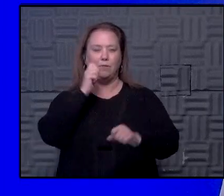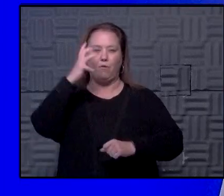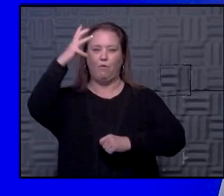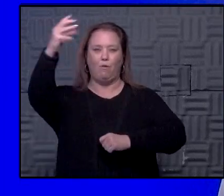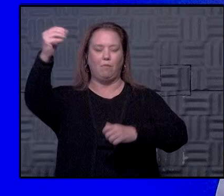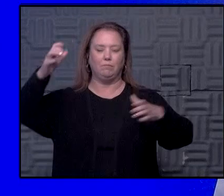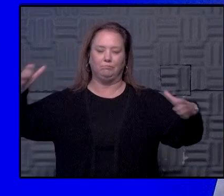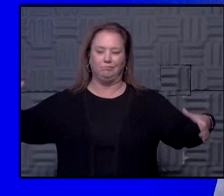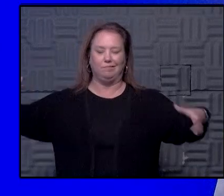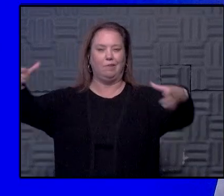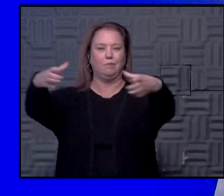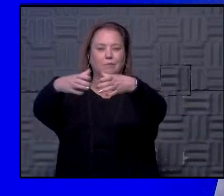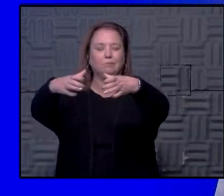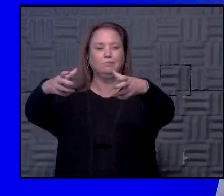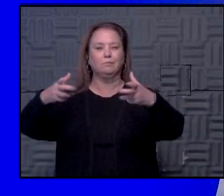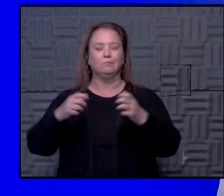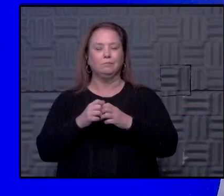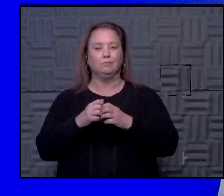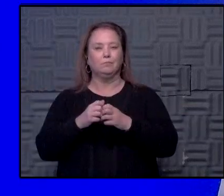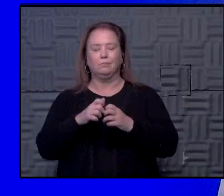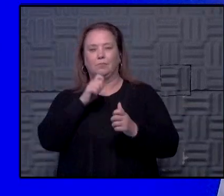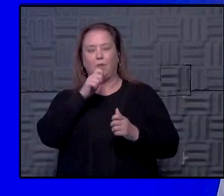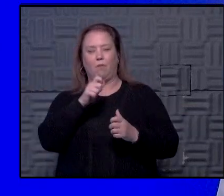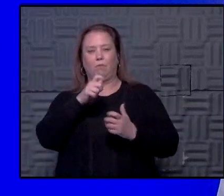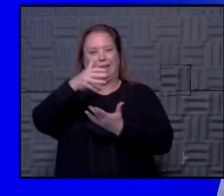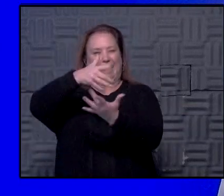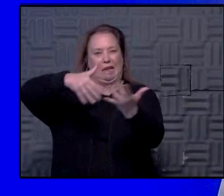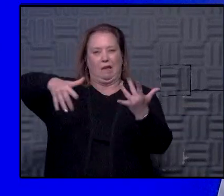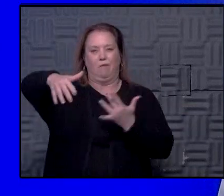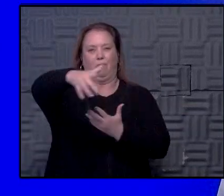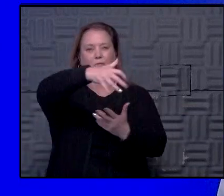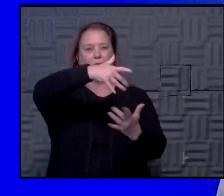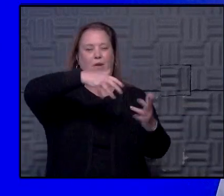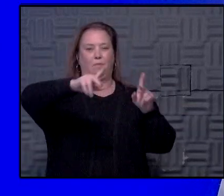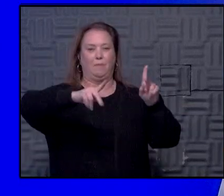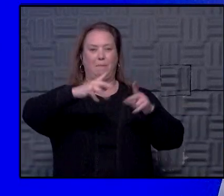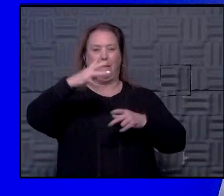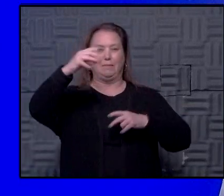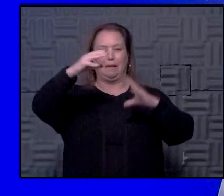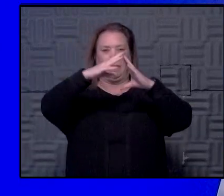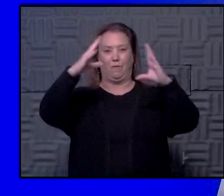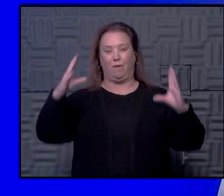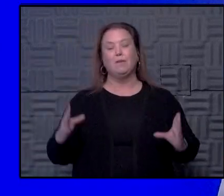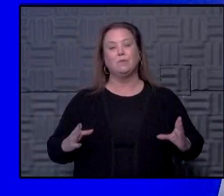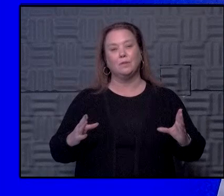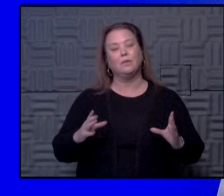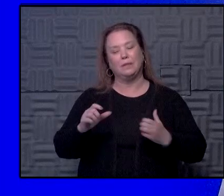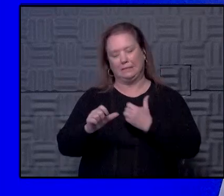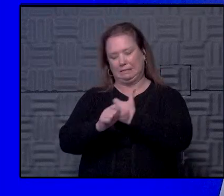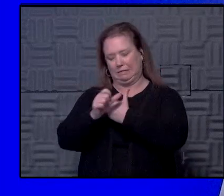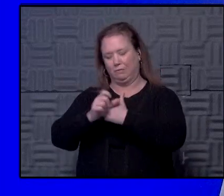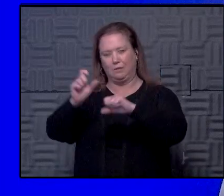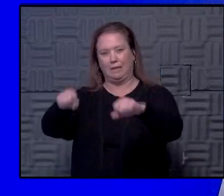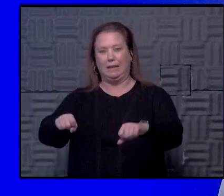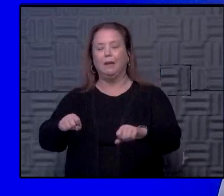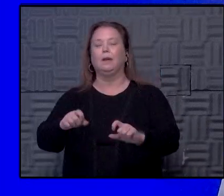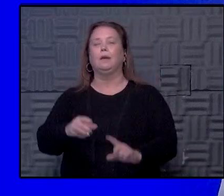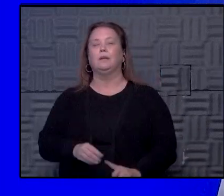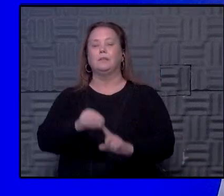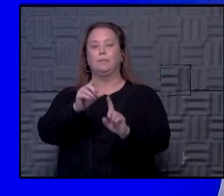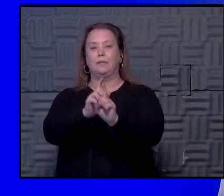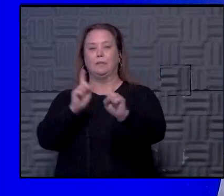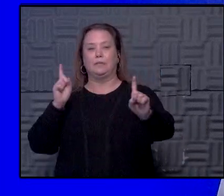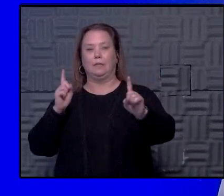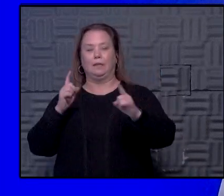large gatherings. Not really interact with people outside of your household. We know it's dangerous unless you can do the distancing,